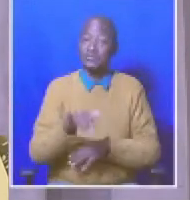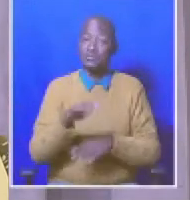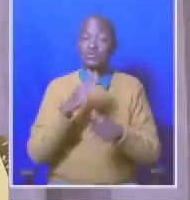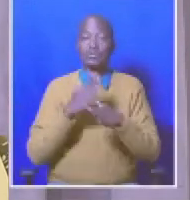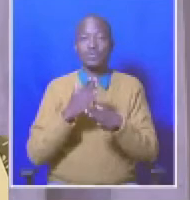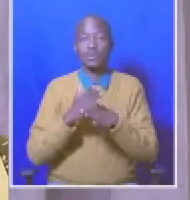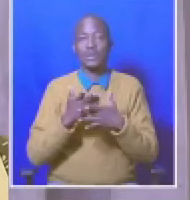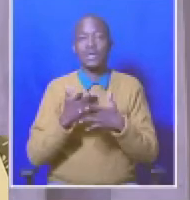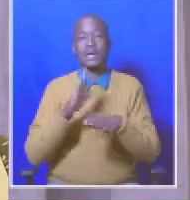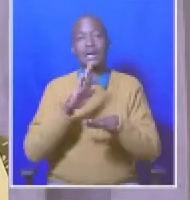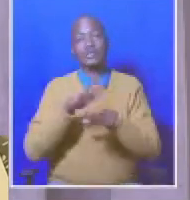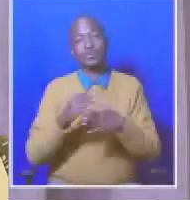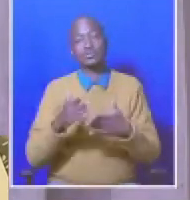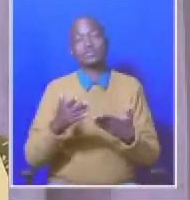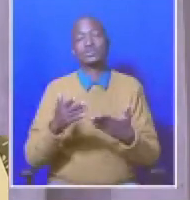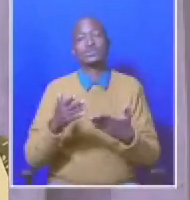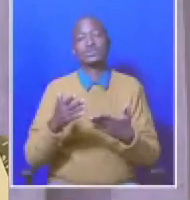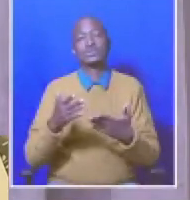because of our